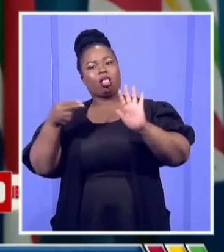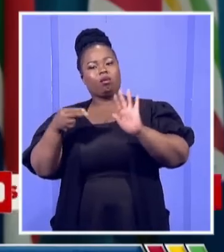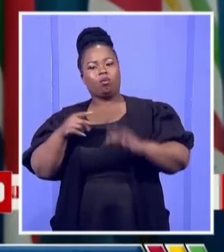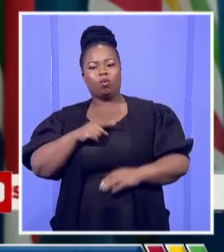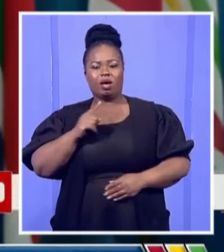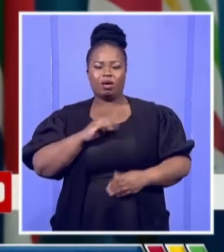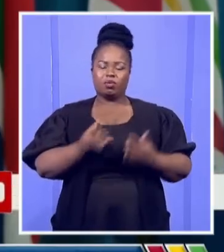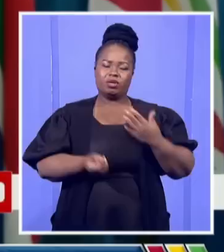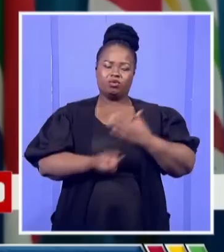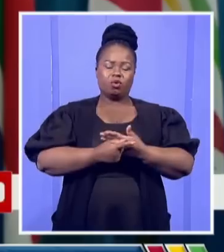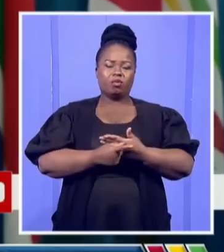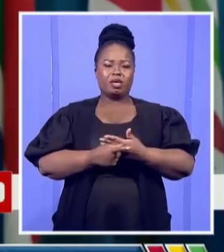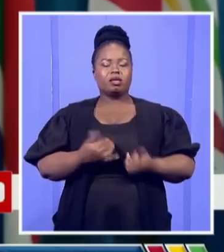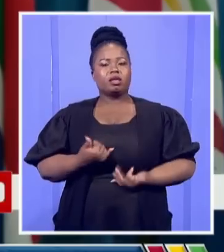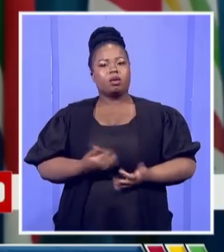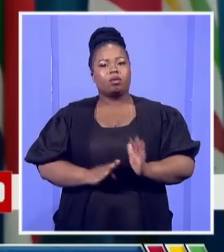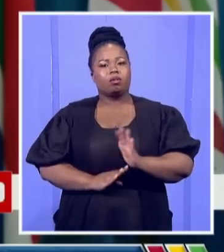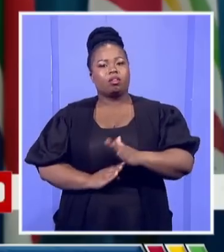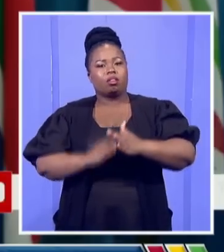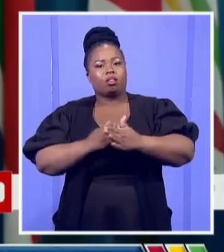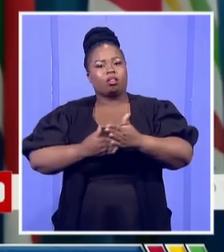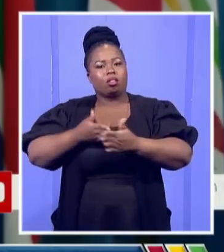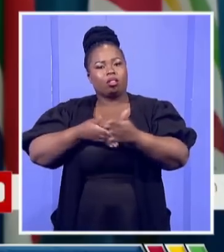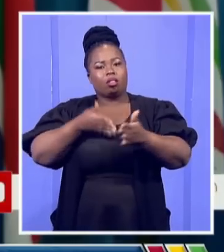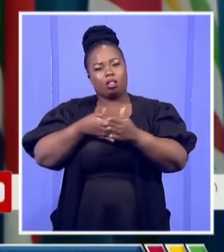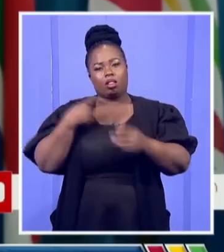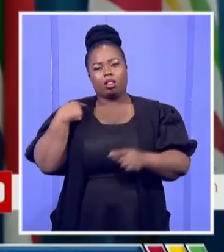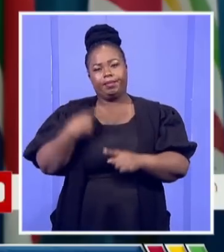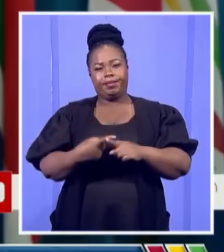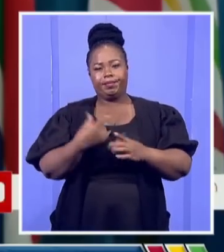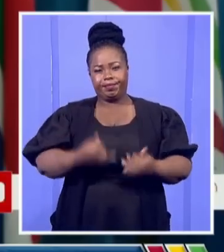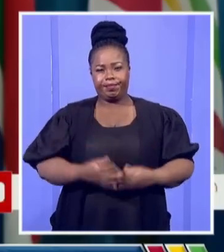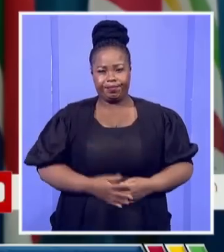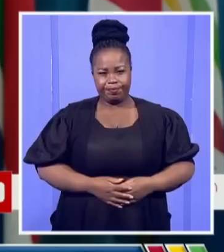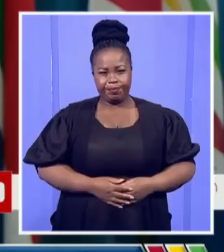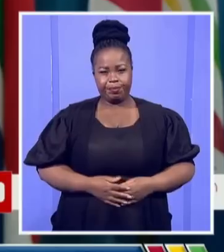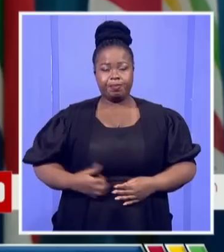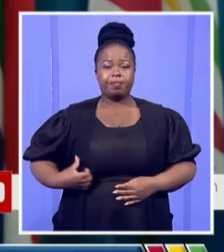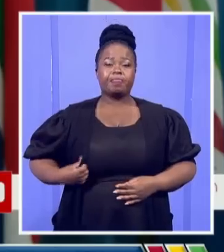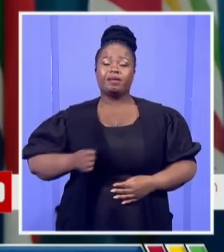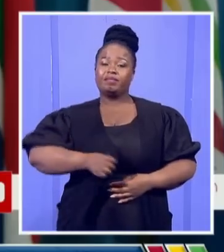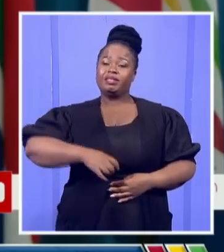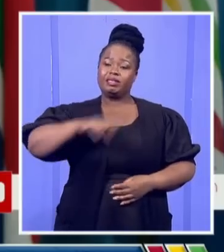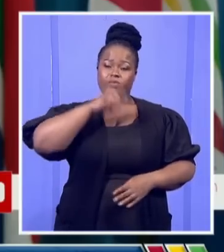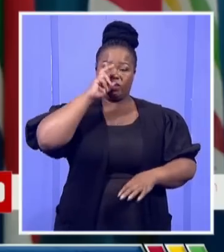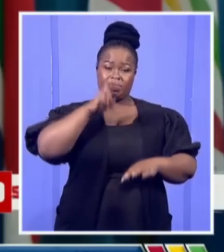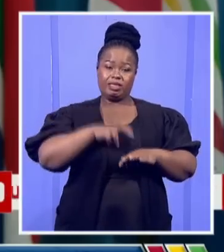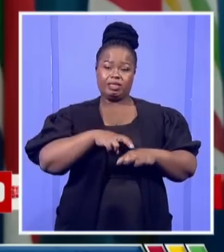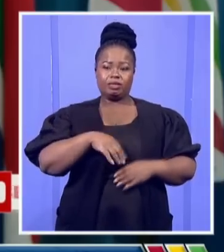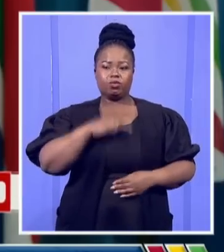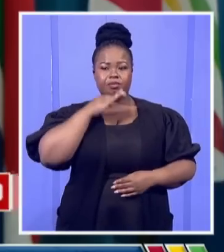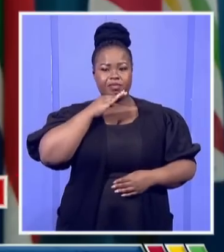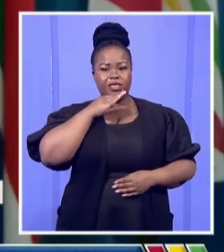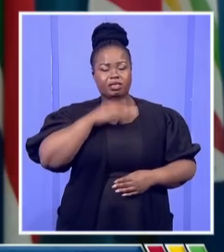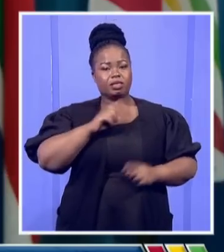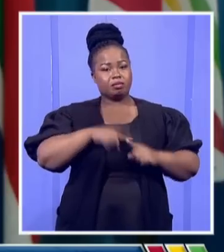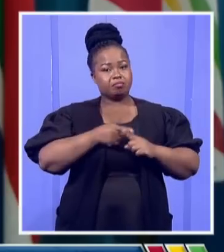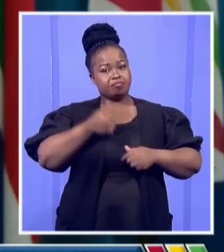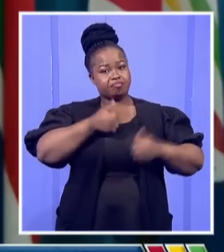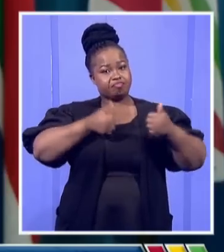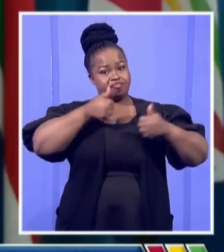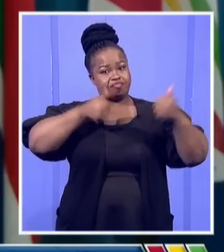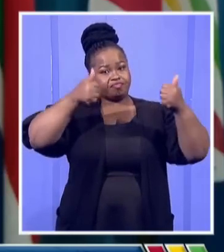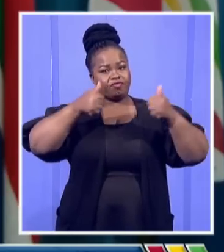our recovery back until now. This will require the executive authority to assemble a team